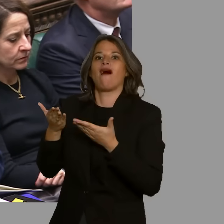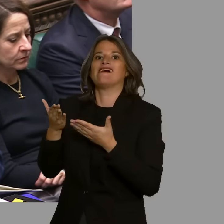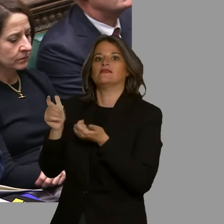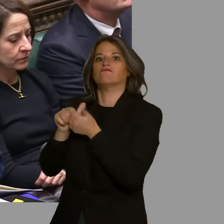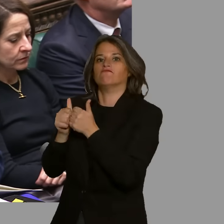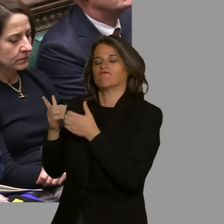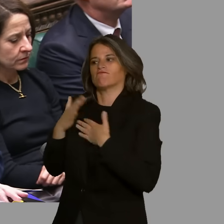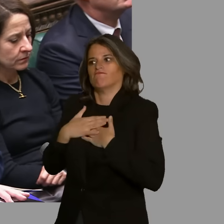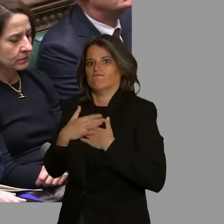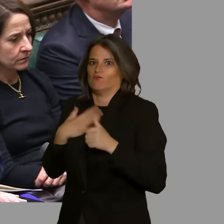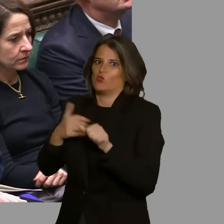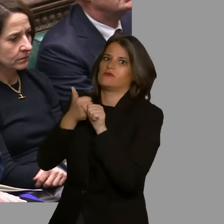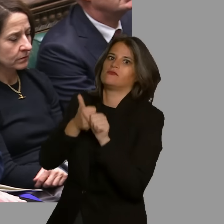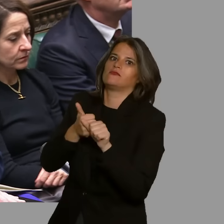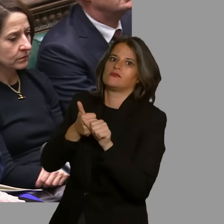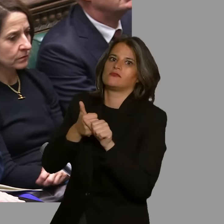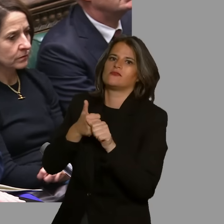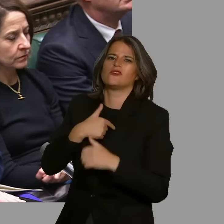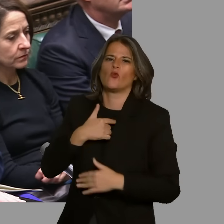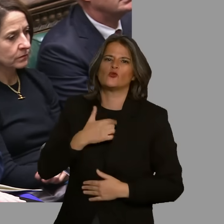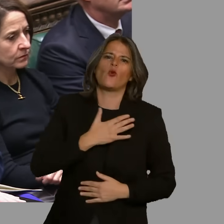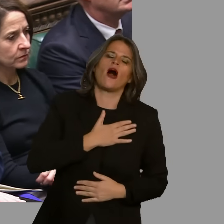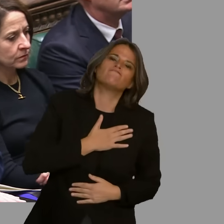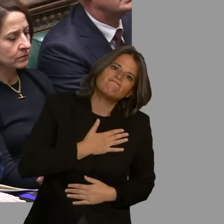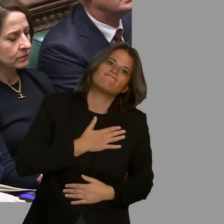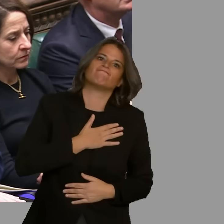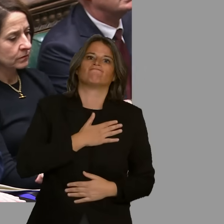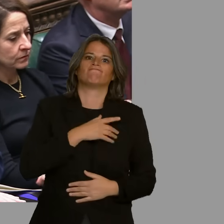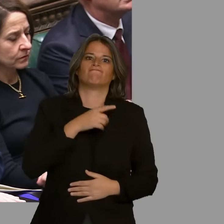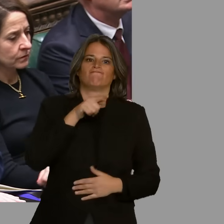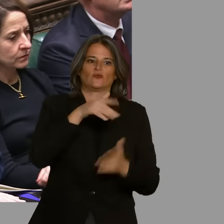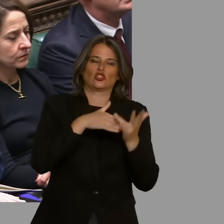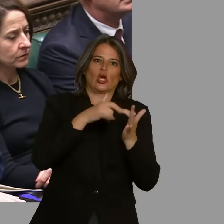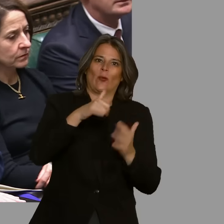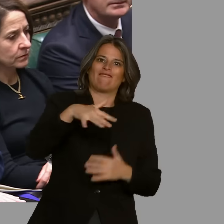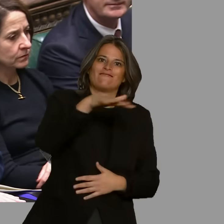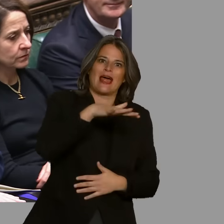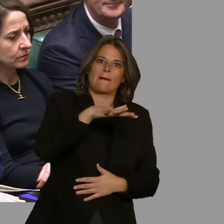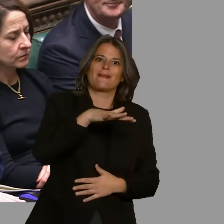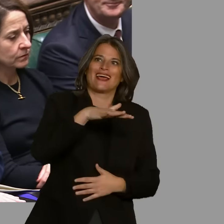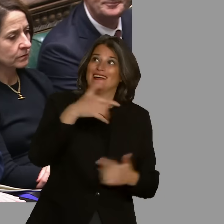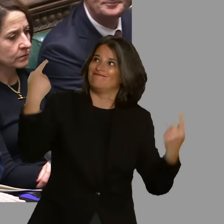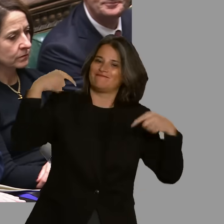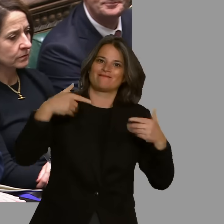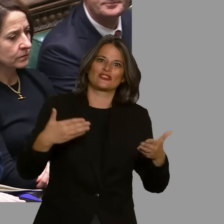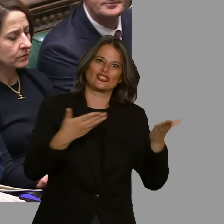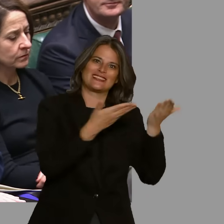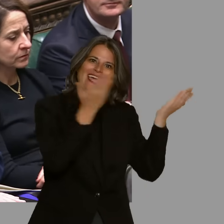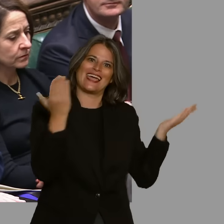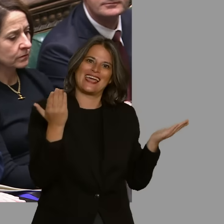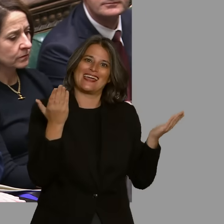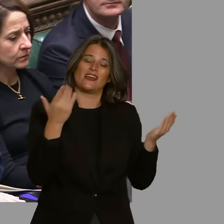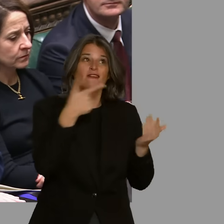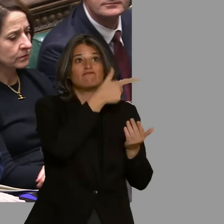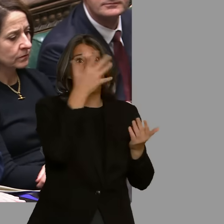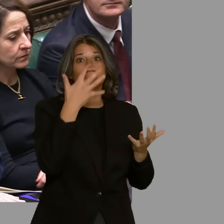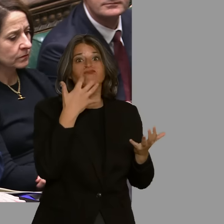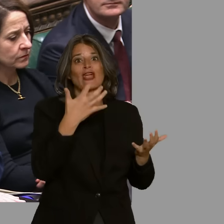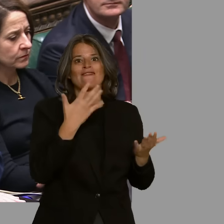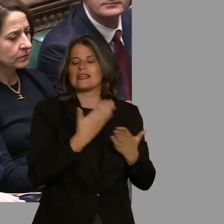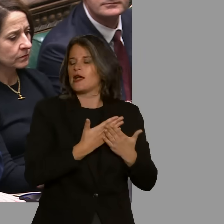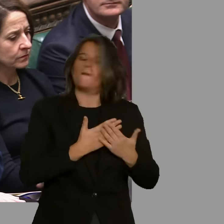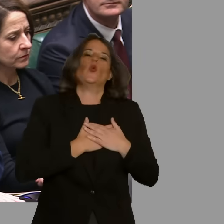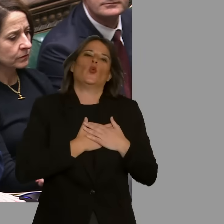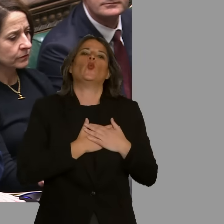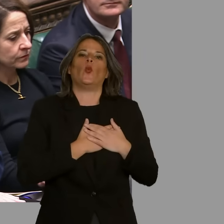is staggering, and I share their determination to improve cancer survival rates. That's why we're investing billions to see earlier diagnosis,